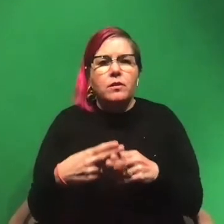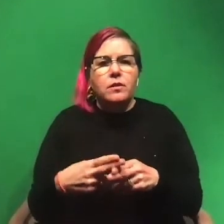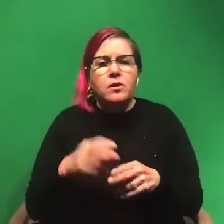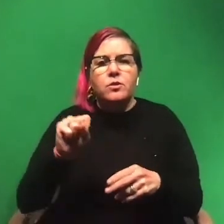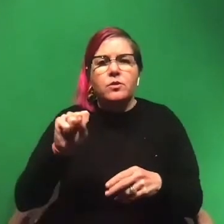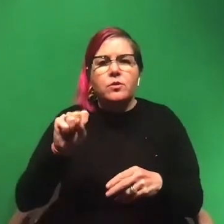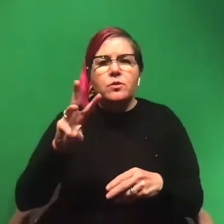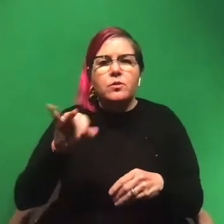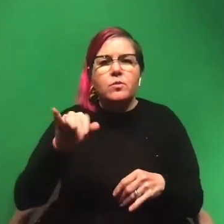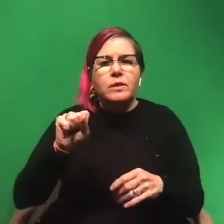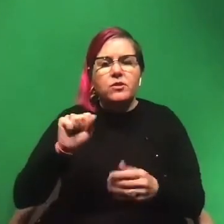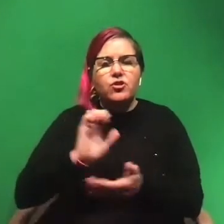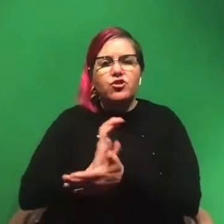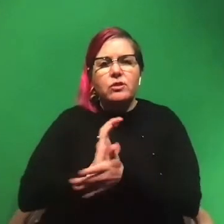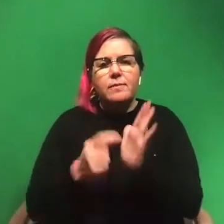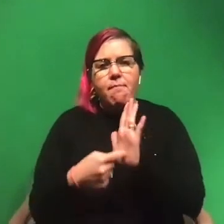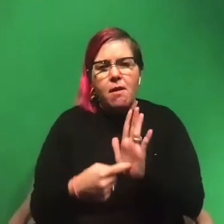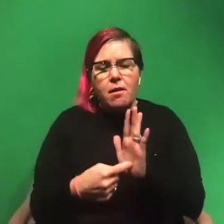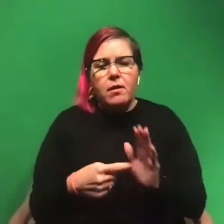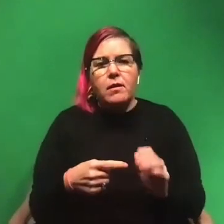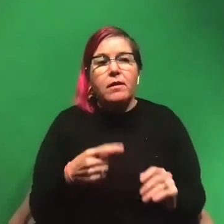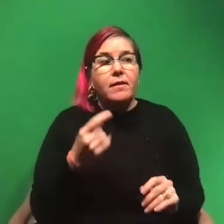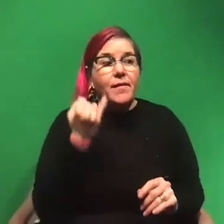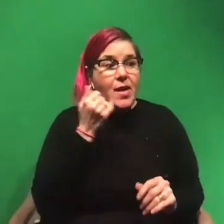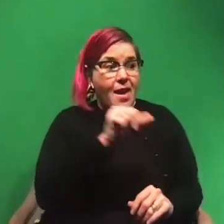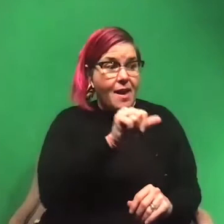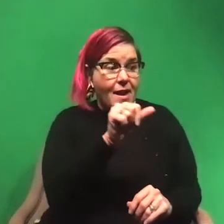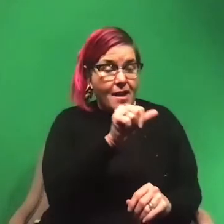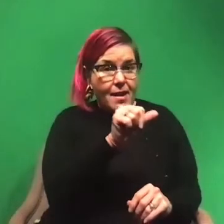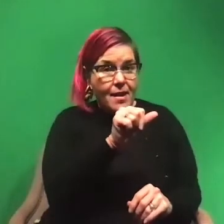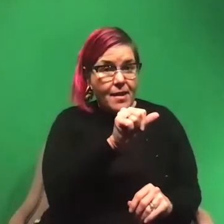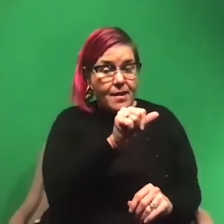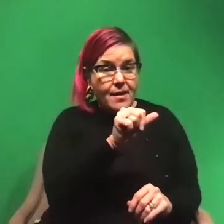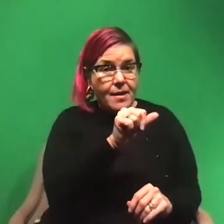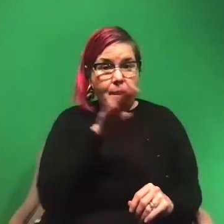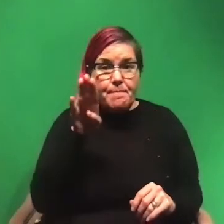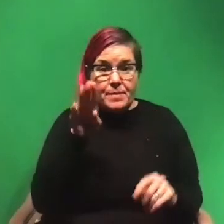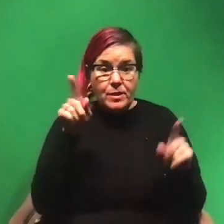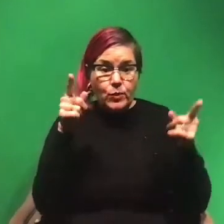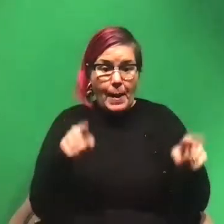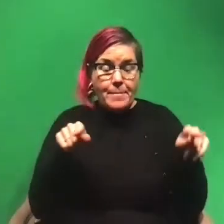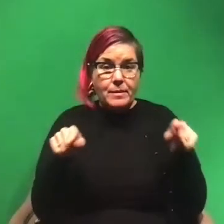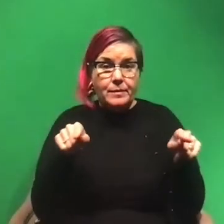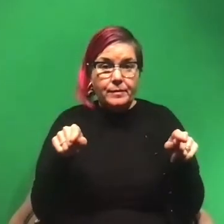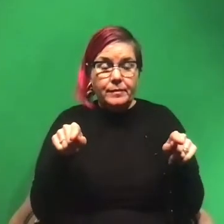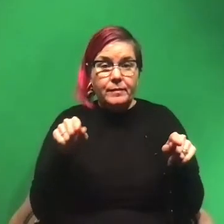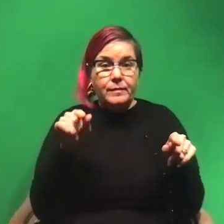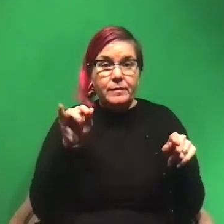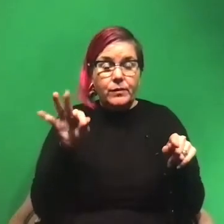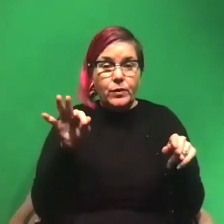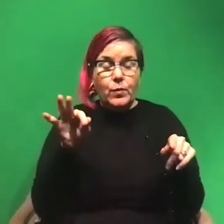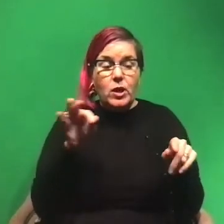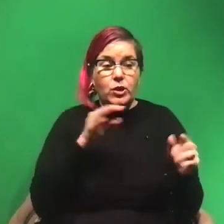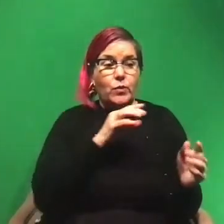model, and is that in order for A and B to happen, if you want to get to point